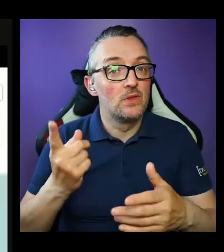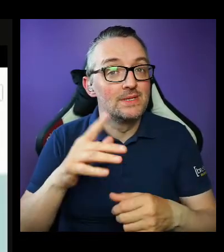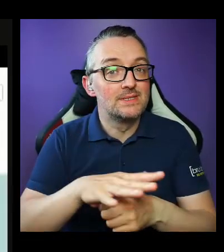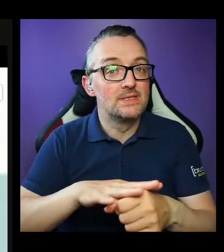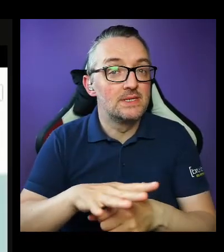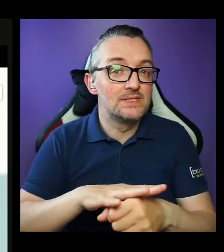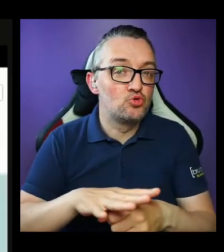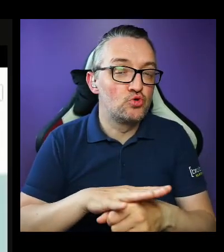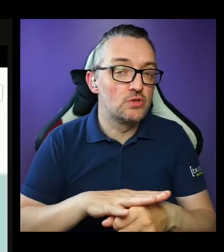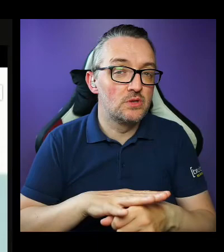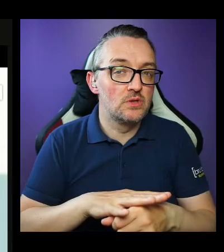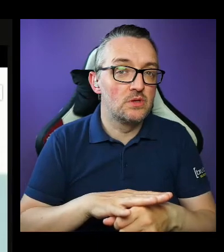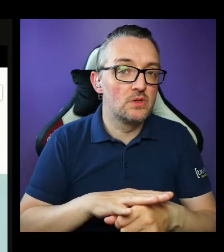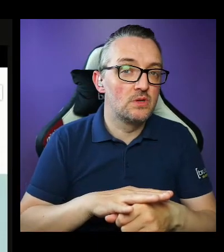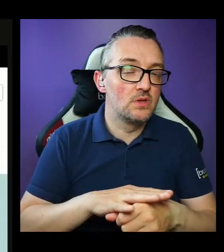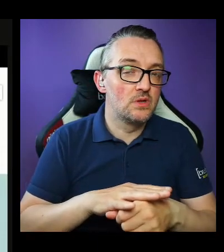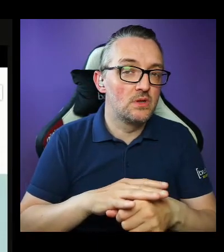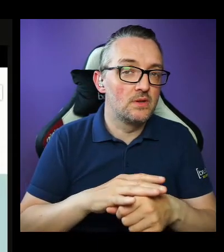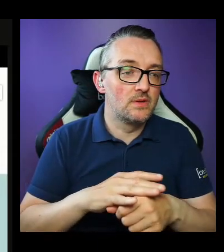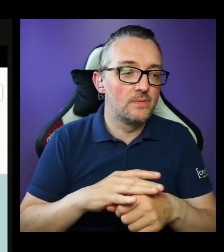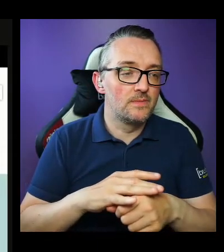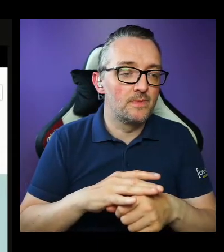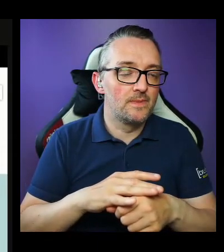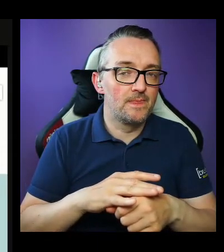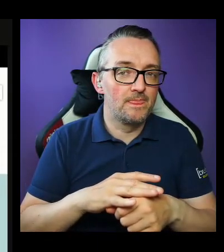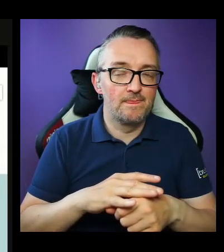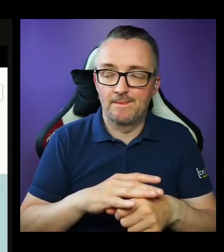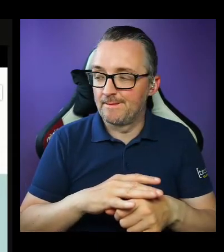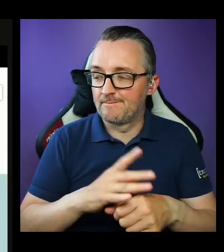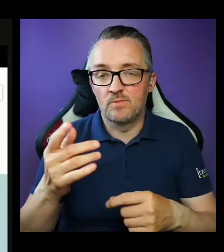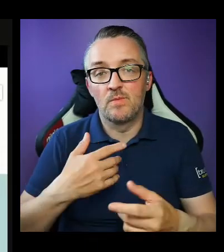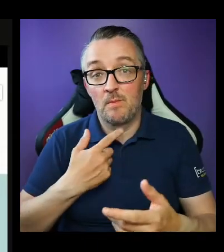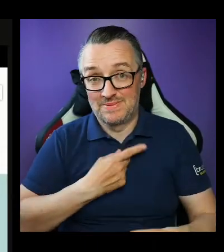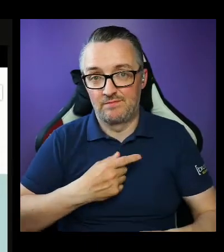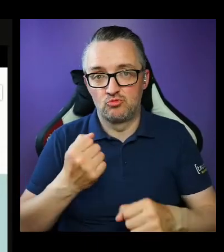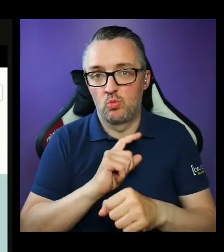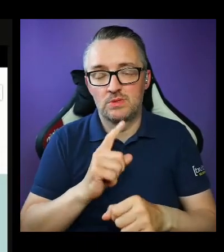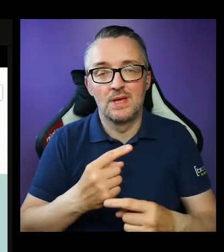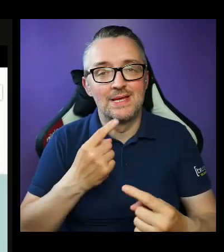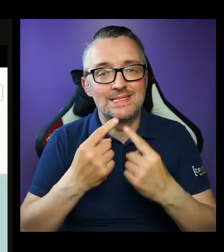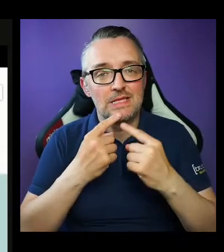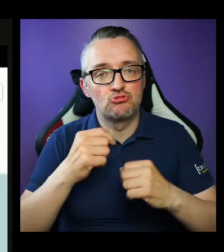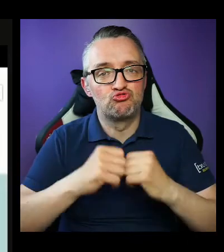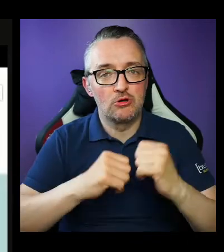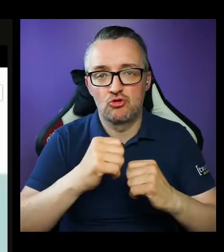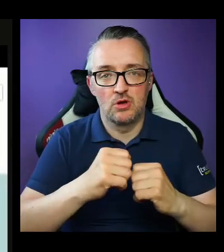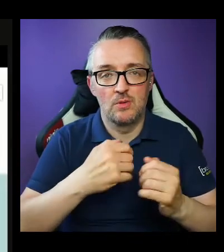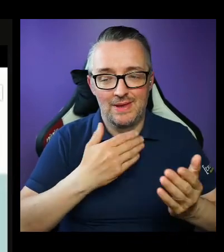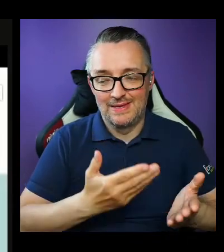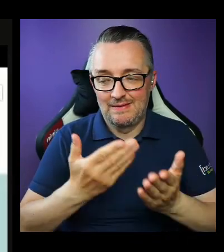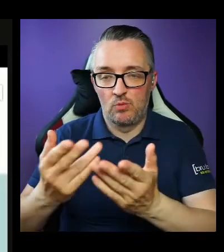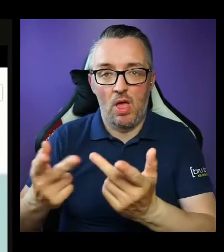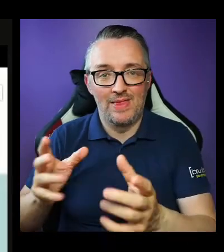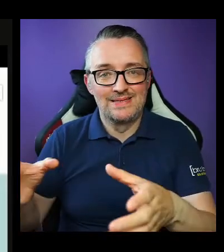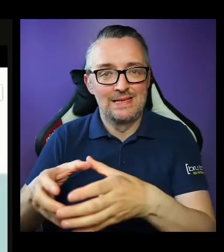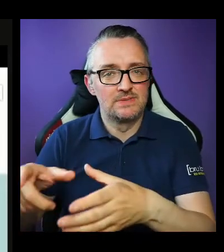was doing the whole data structure myself, and then I gave that to other teams with